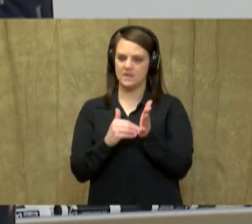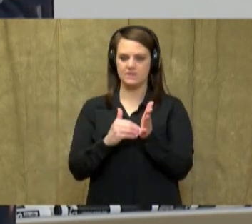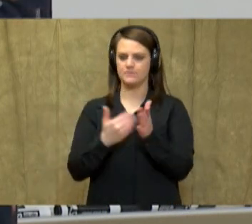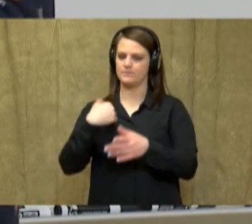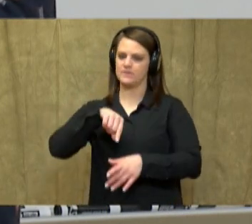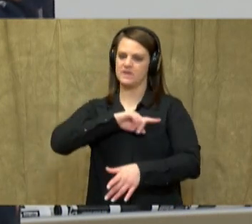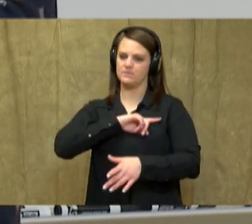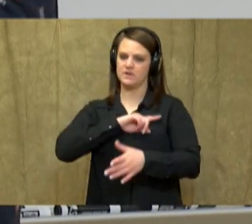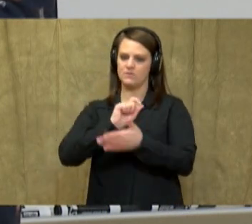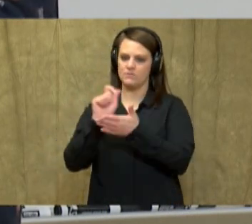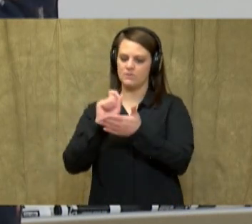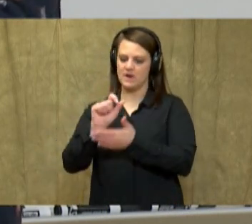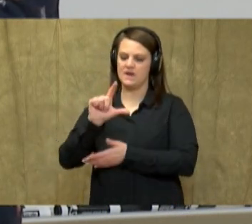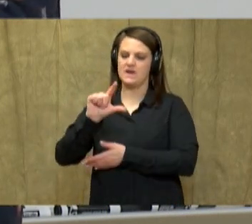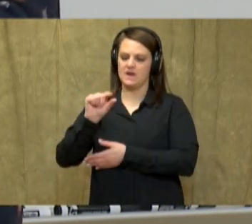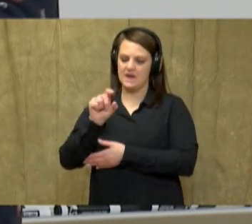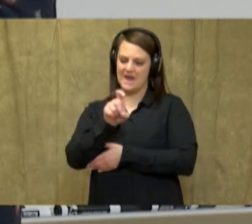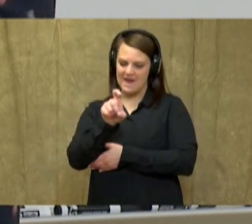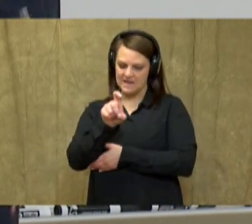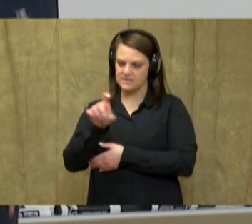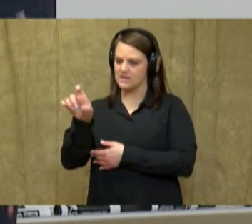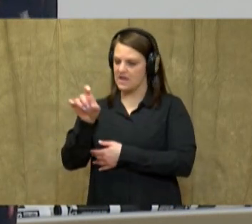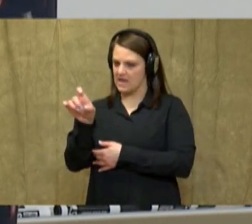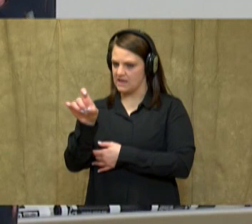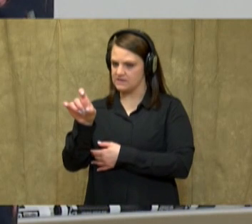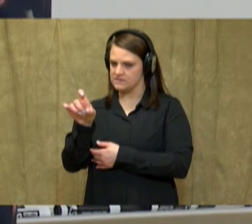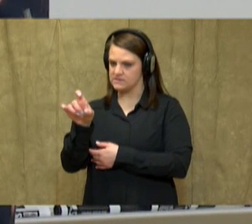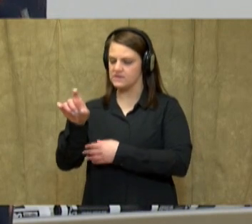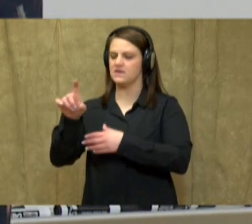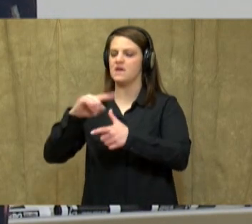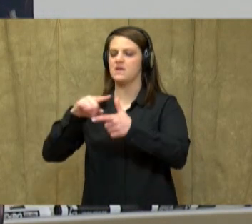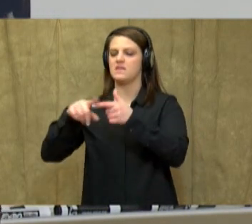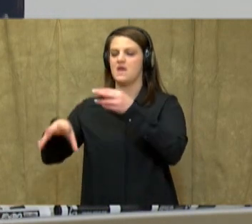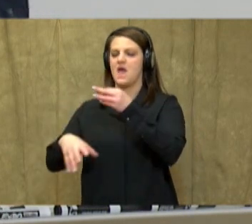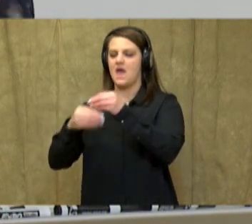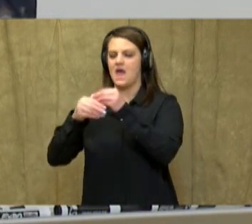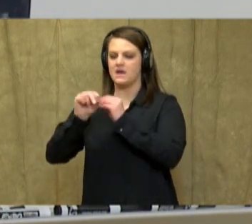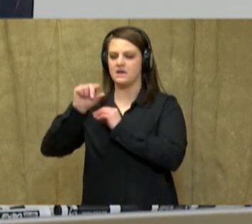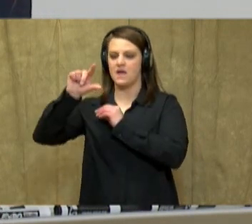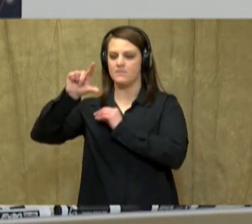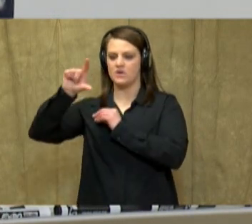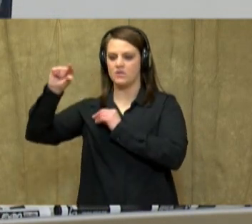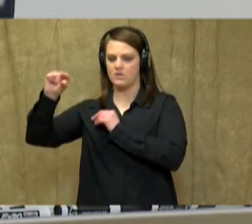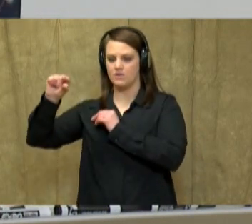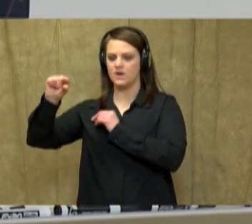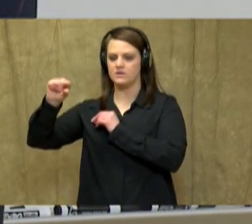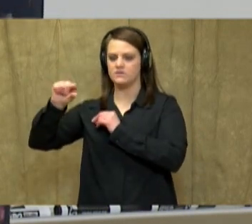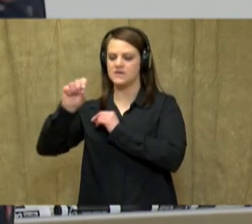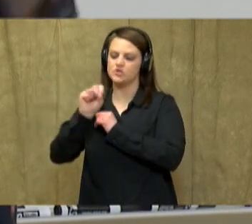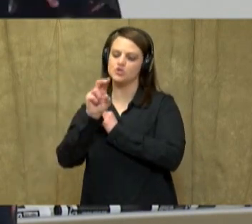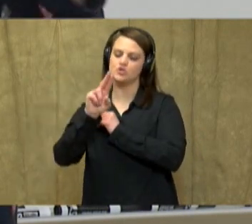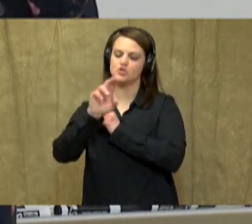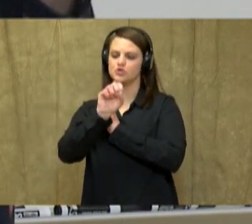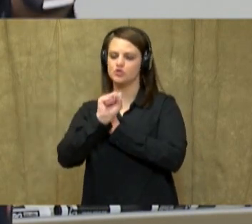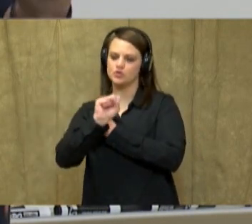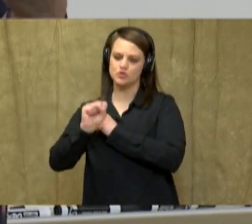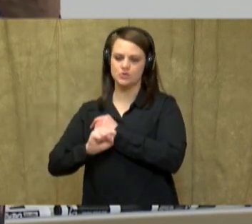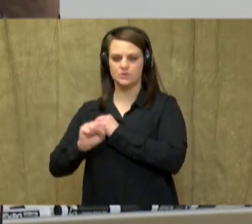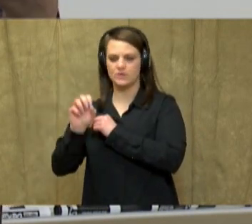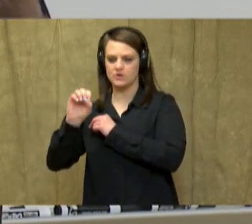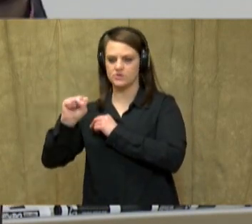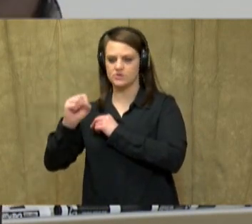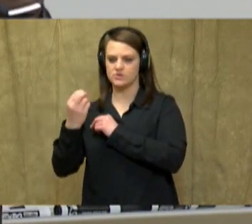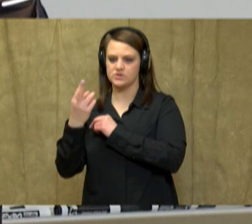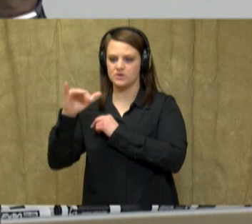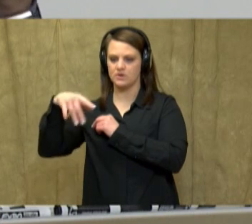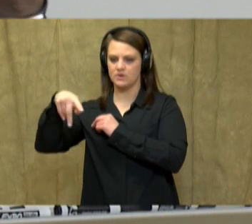write that, it's like X, X, and then we add our capital or lowercase letters up at the top as superscripts. If you are